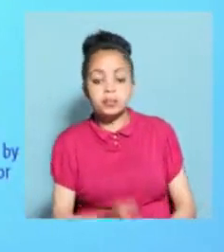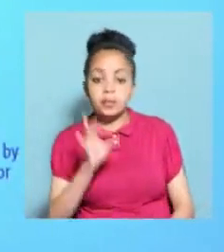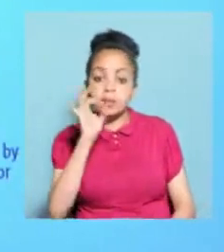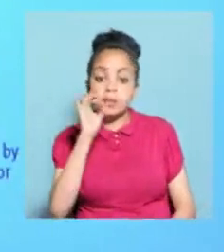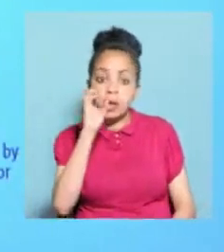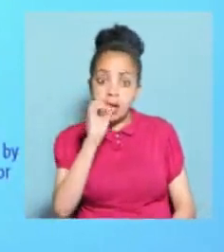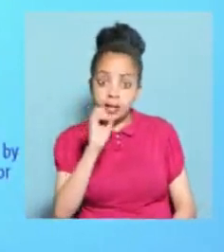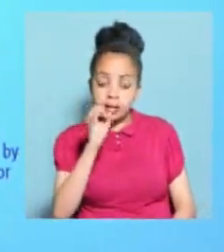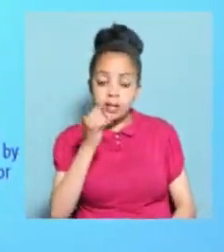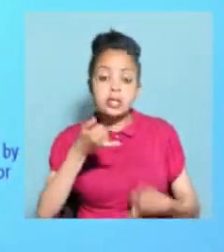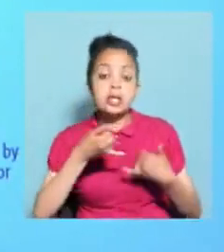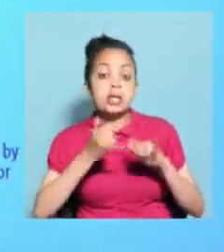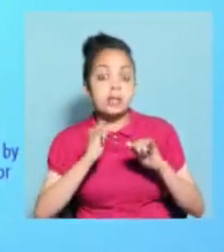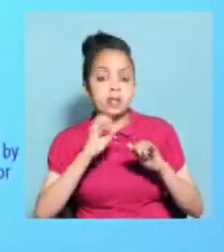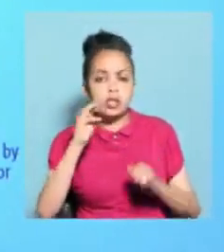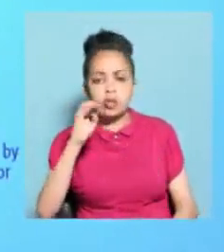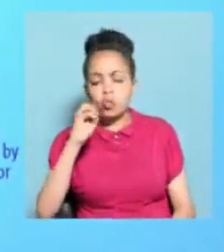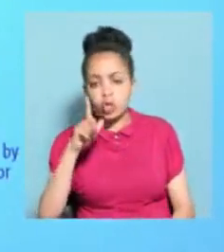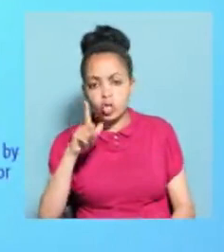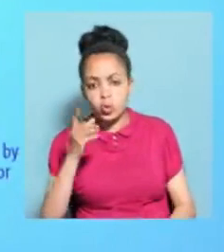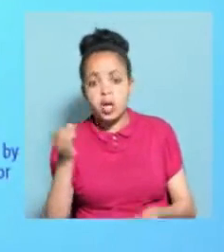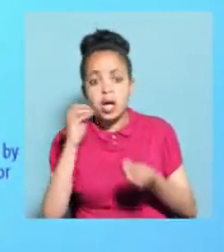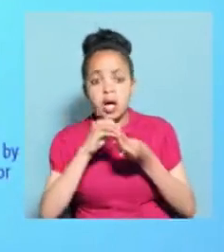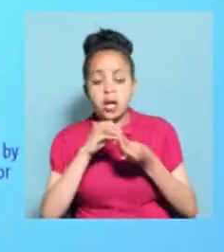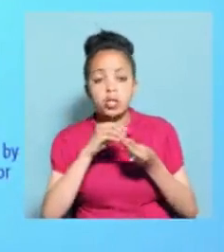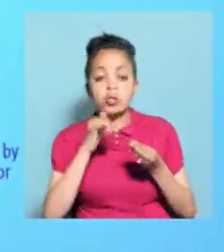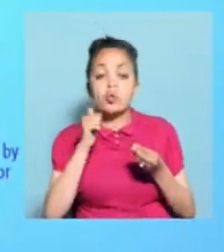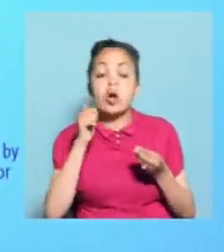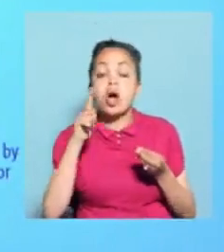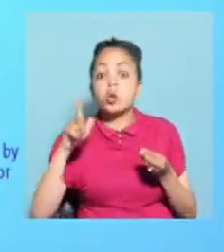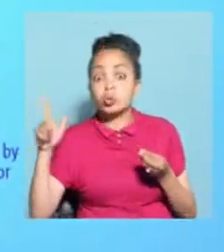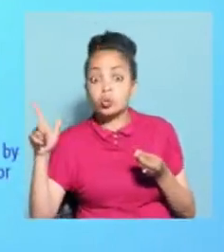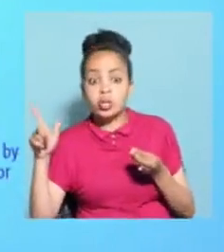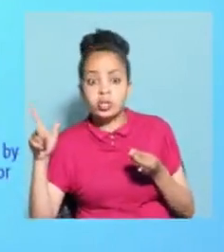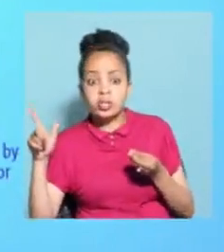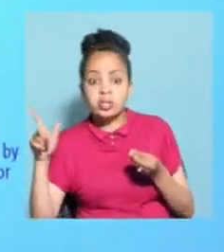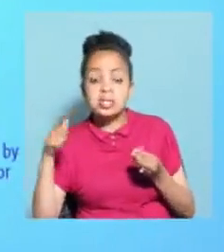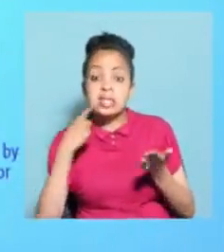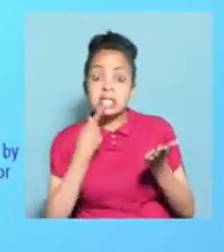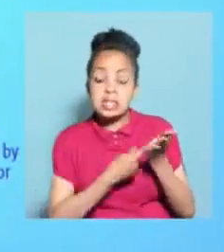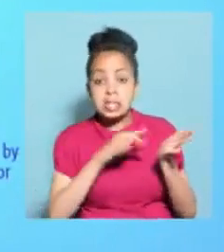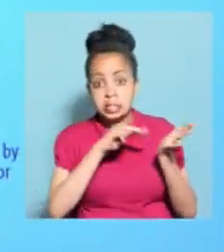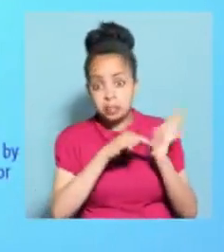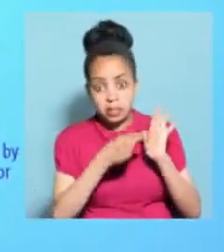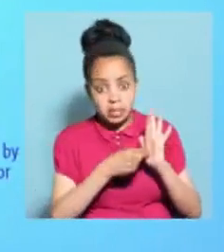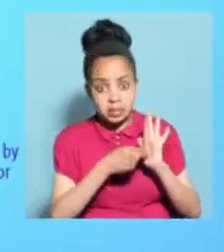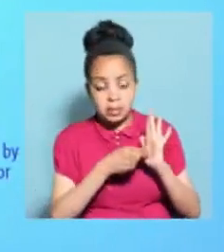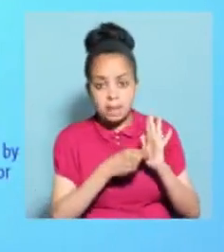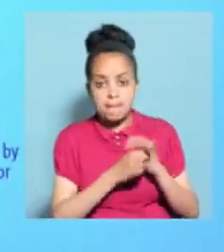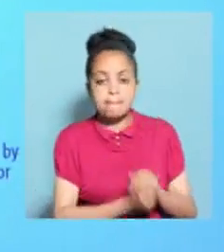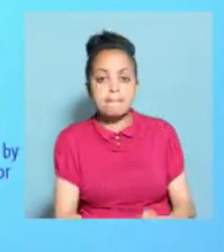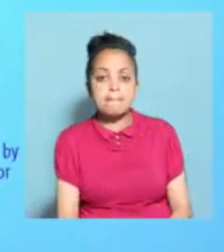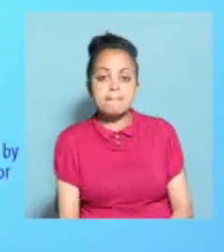18 inhibitor molecules added to allosteric site of an enzyme molecule. This means